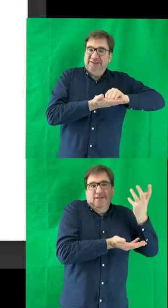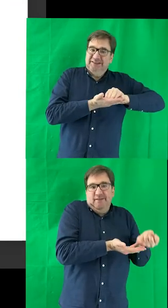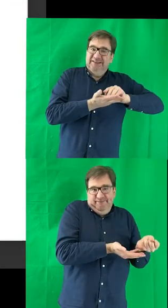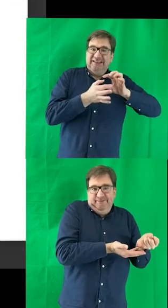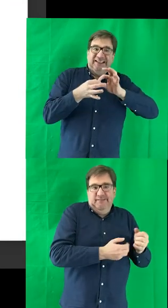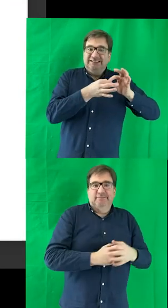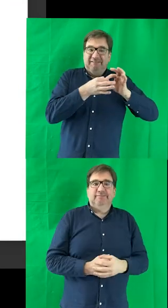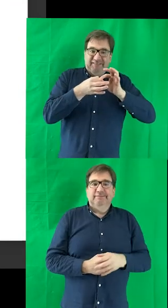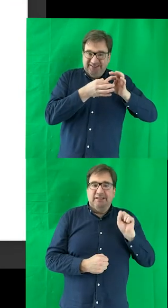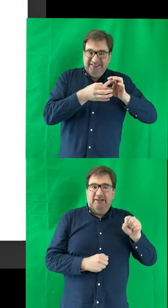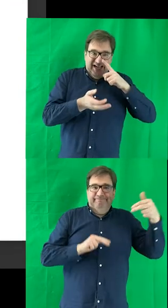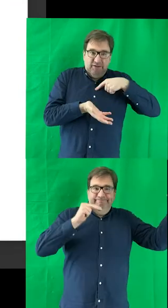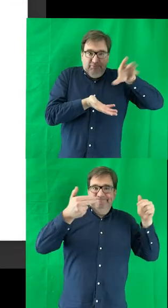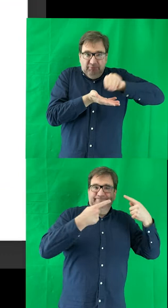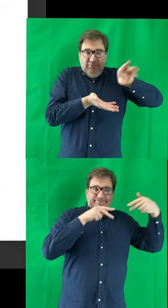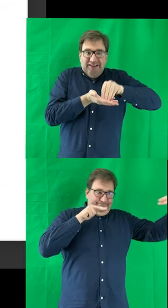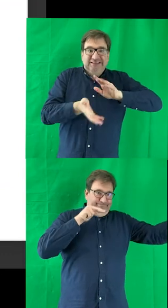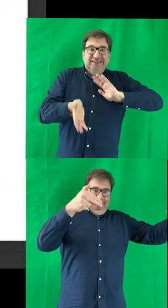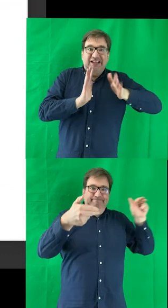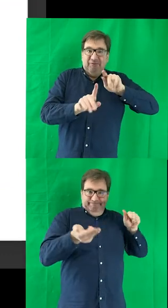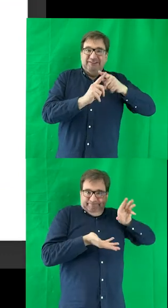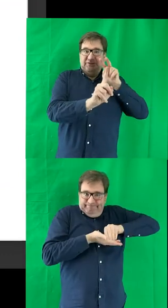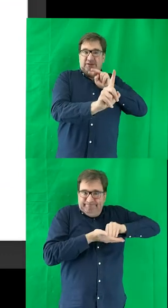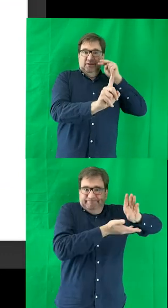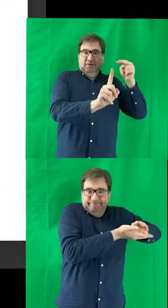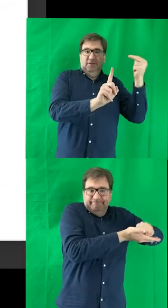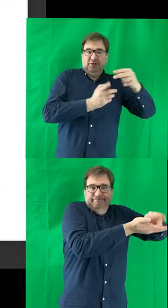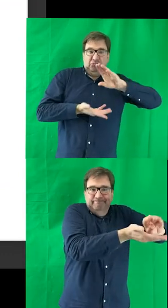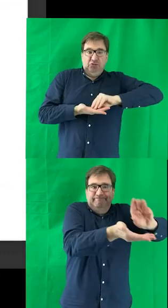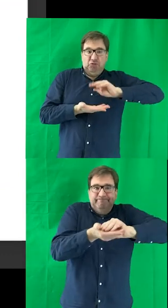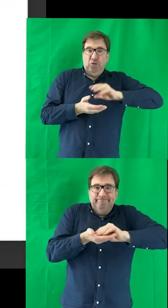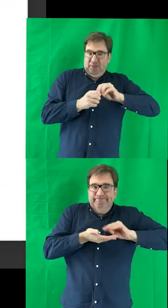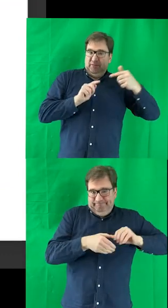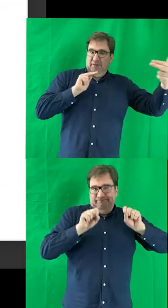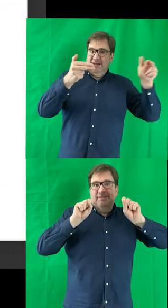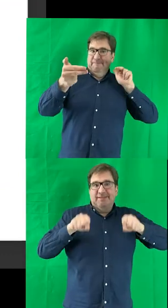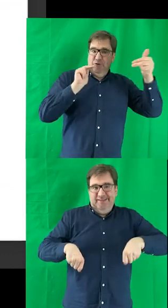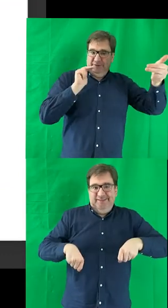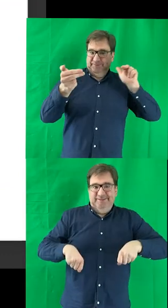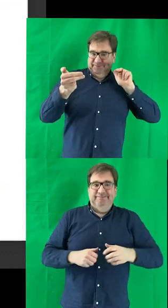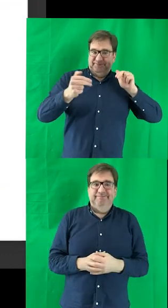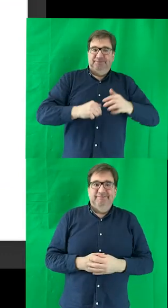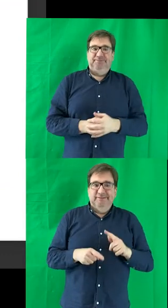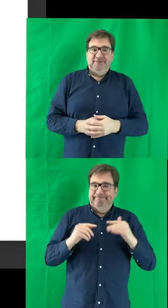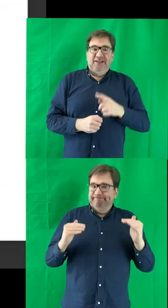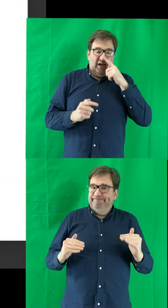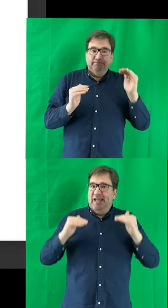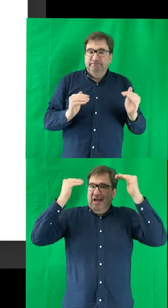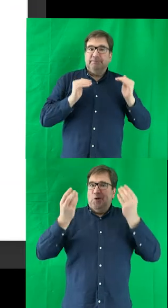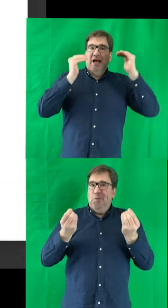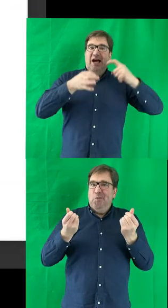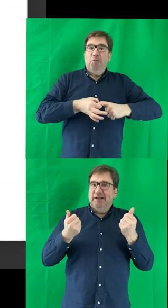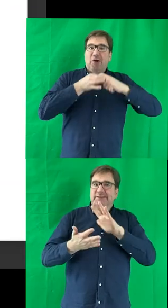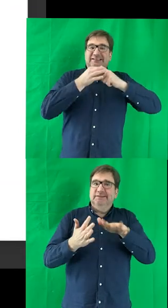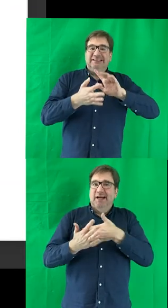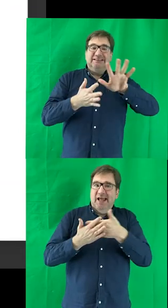recording interface so that we can capture the signers from different angles and with dedicated cameras so as to